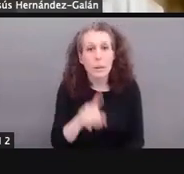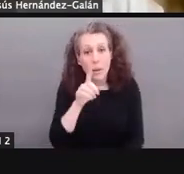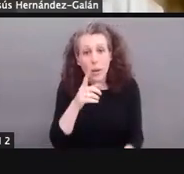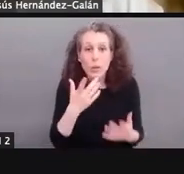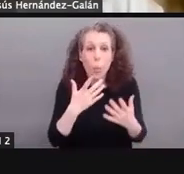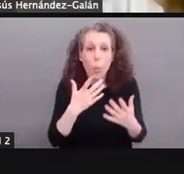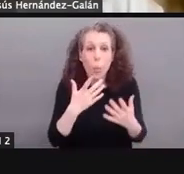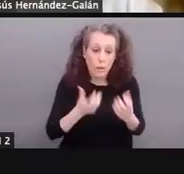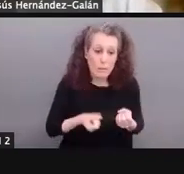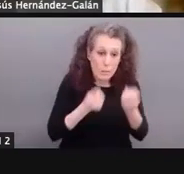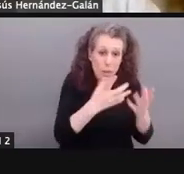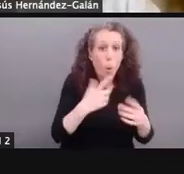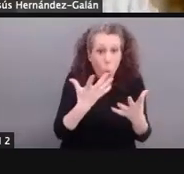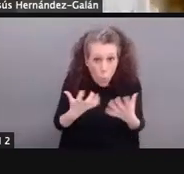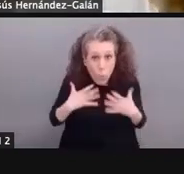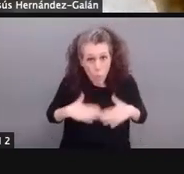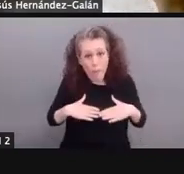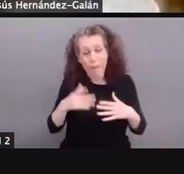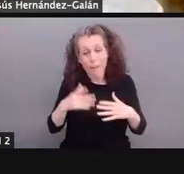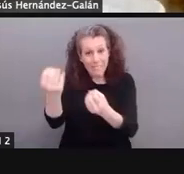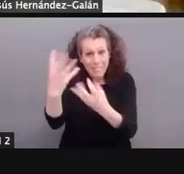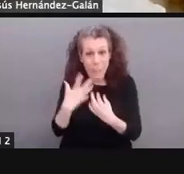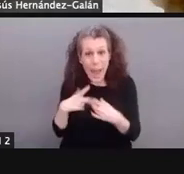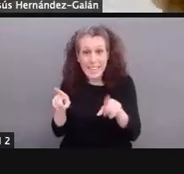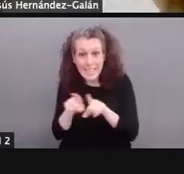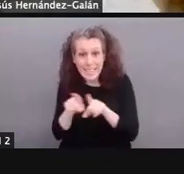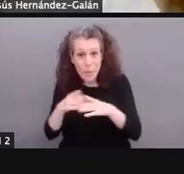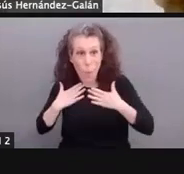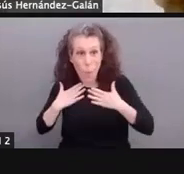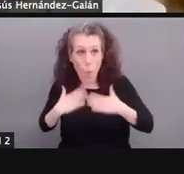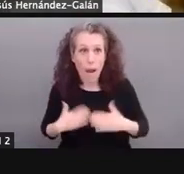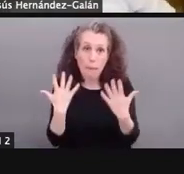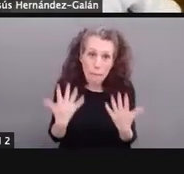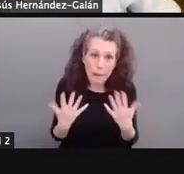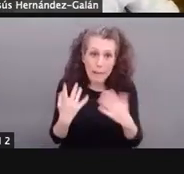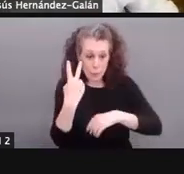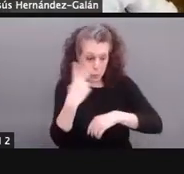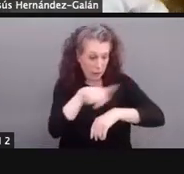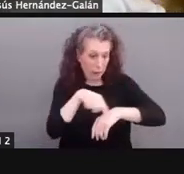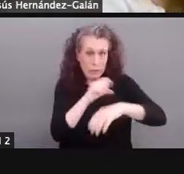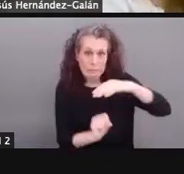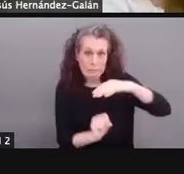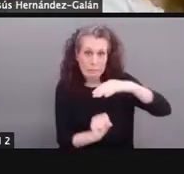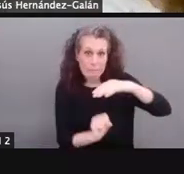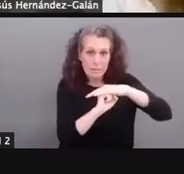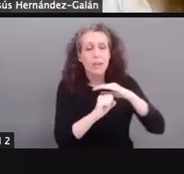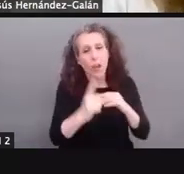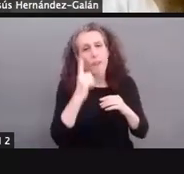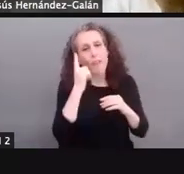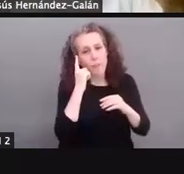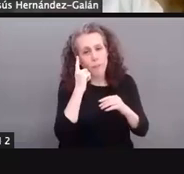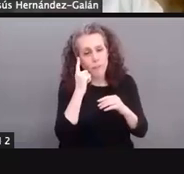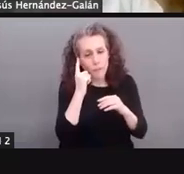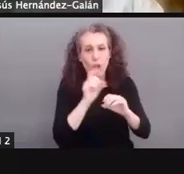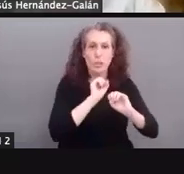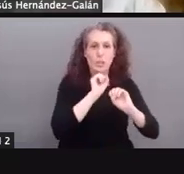time that we have been assessed, that we have been given, we will cover all those question and answers at the